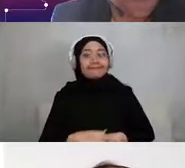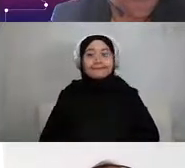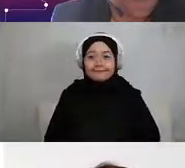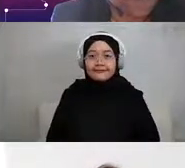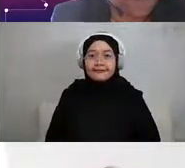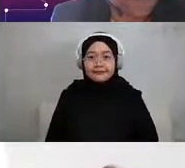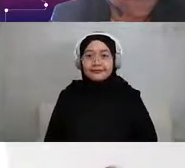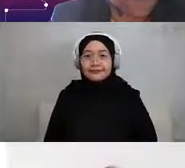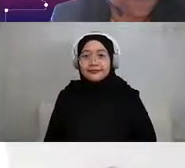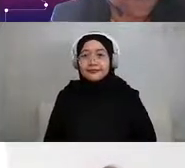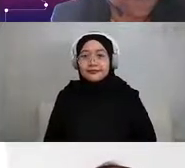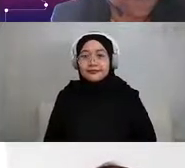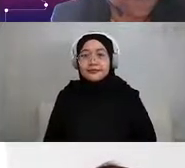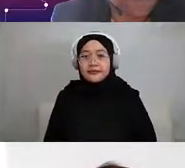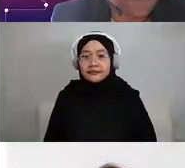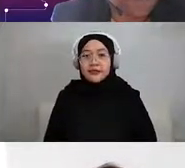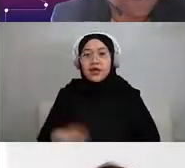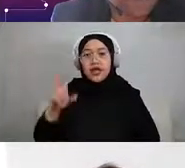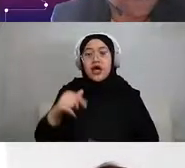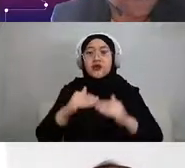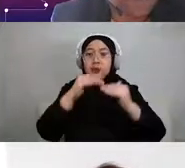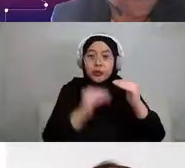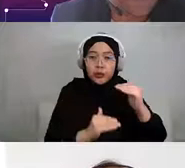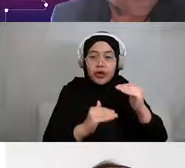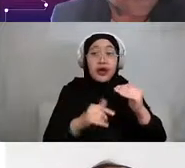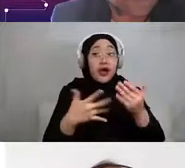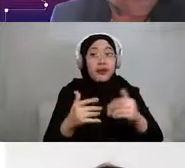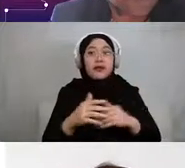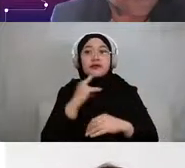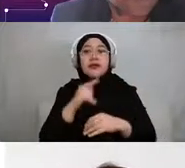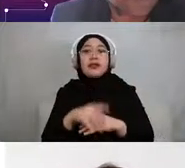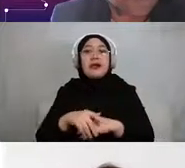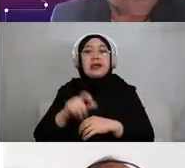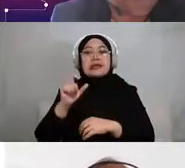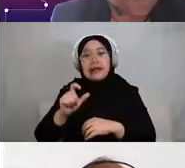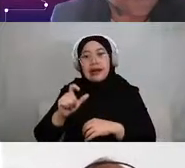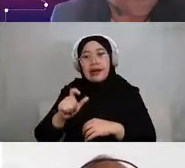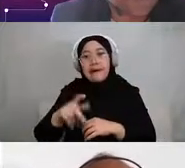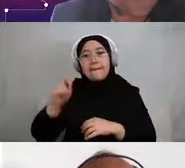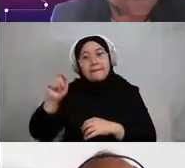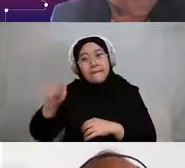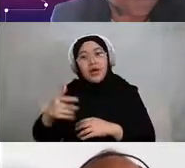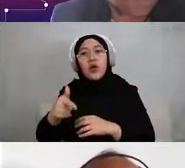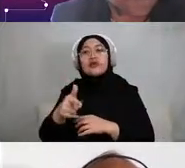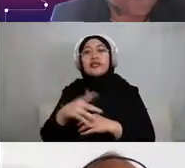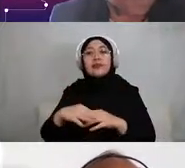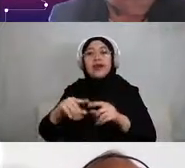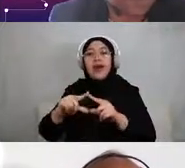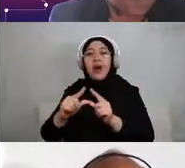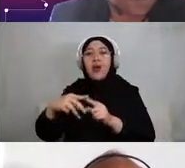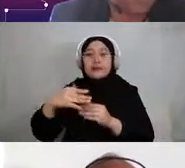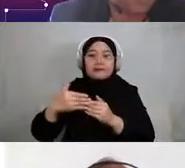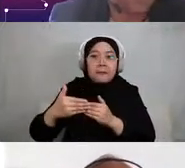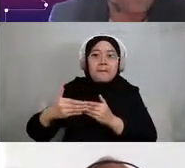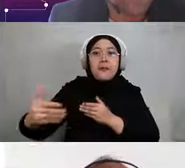have to reduce basically the downtime. And this is good in EV that generally the other parts, since we have removed the IC